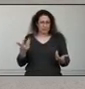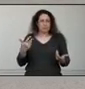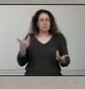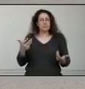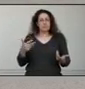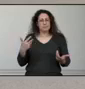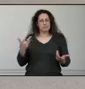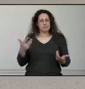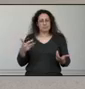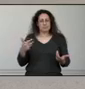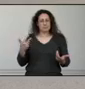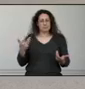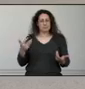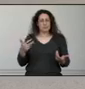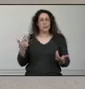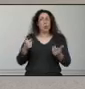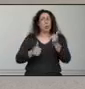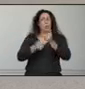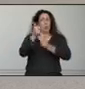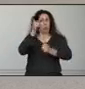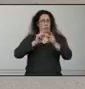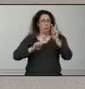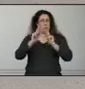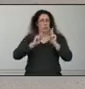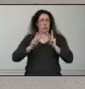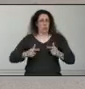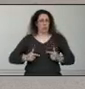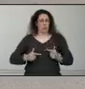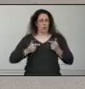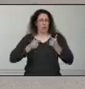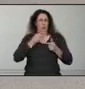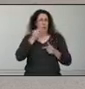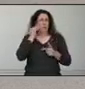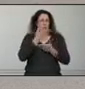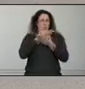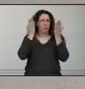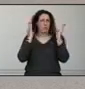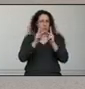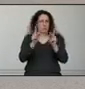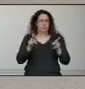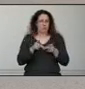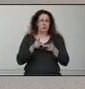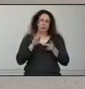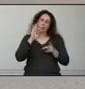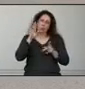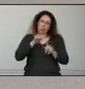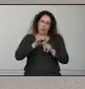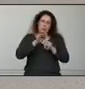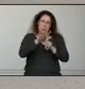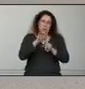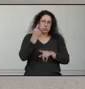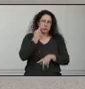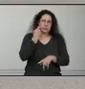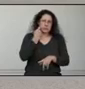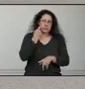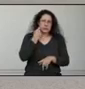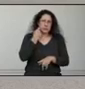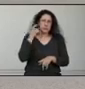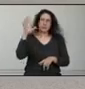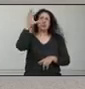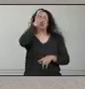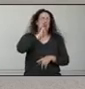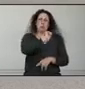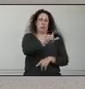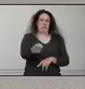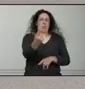most most residents who were in this shelter were in fact exposed at some point recently, and so we want to take that